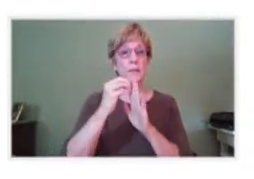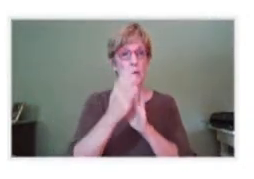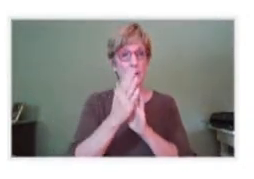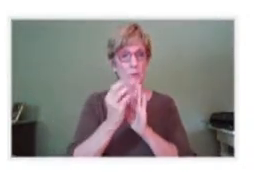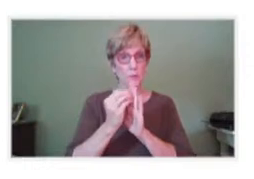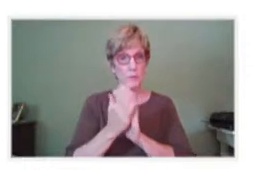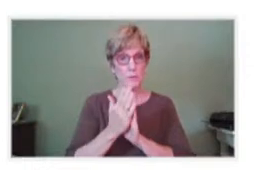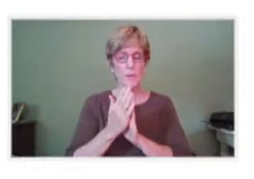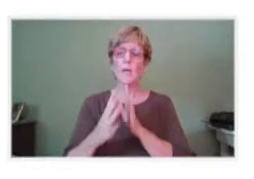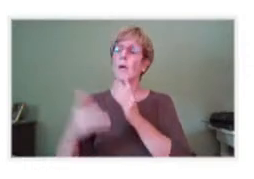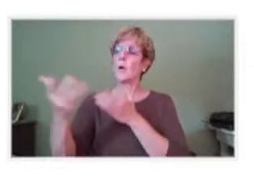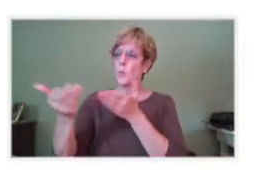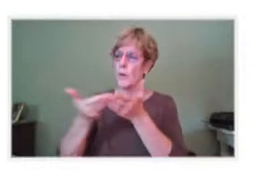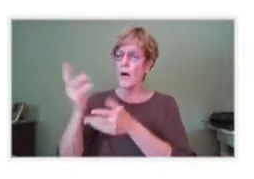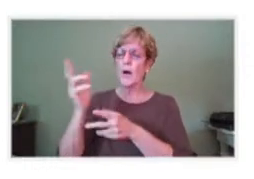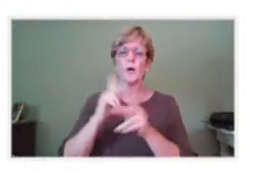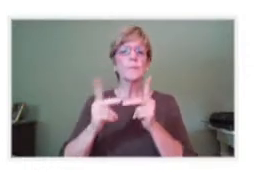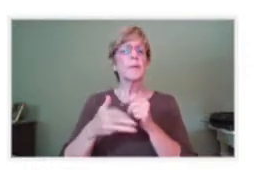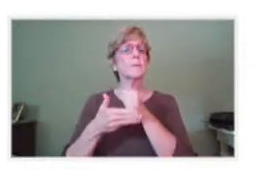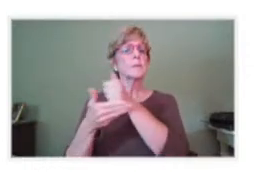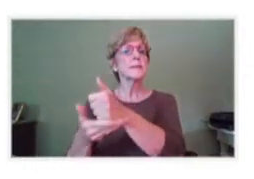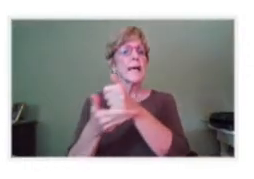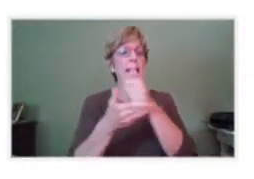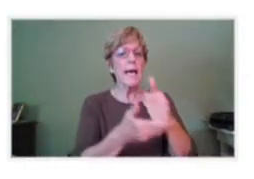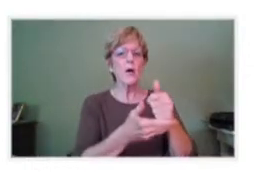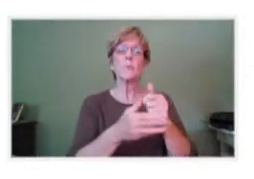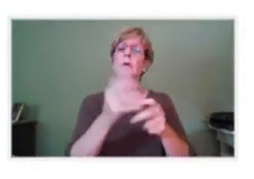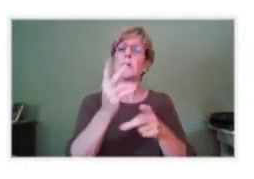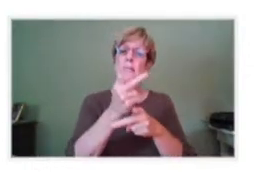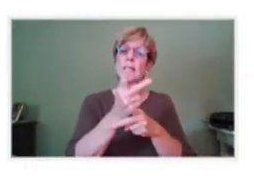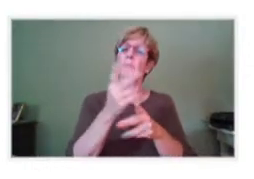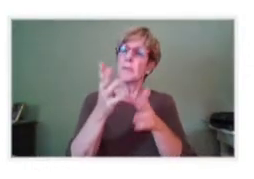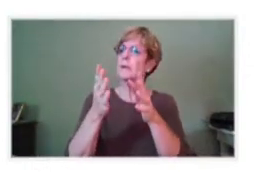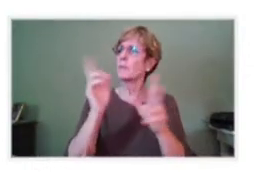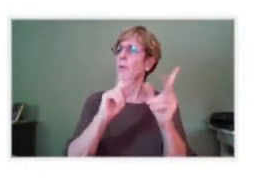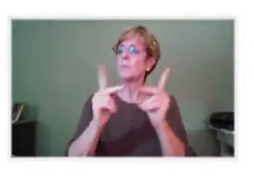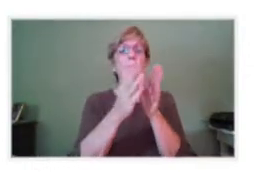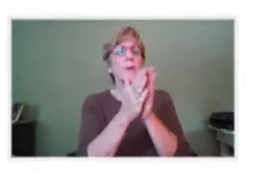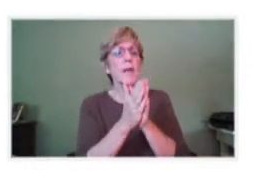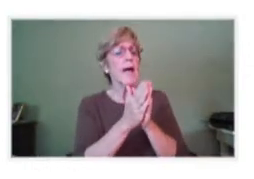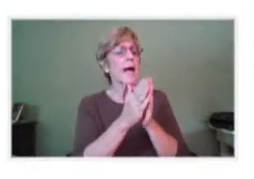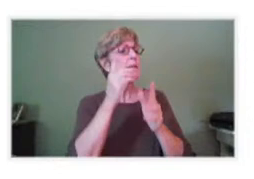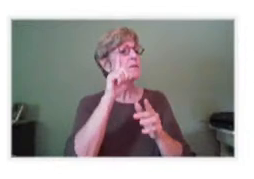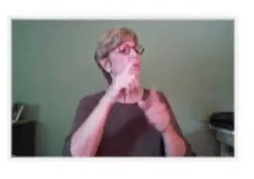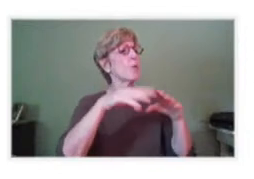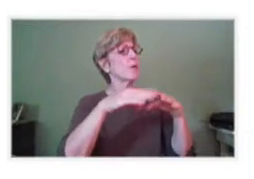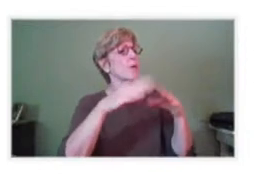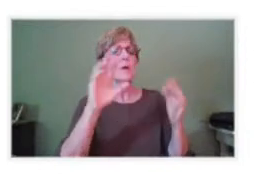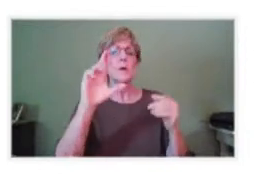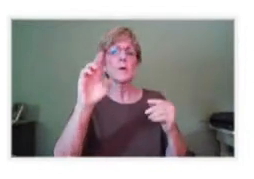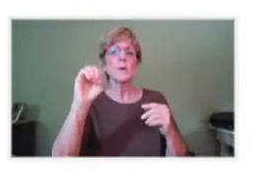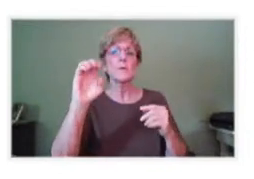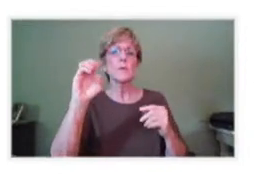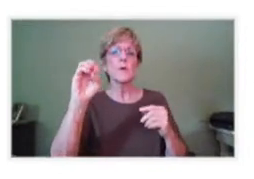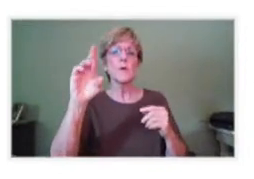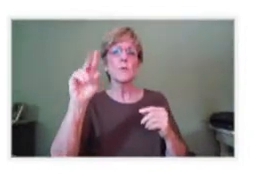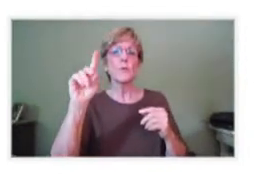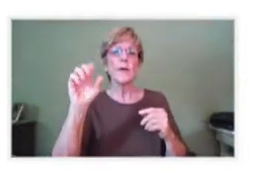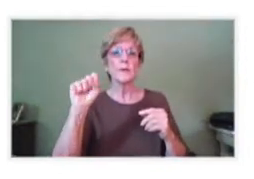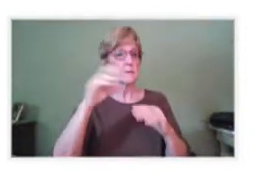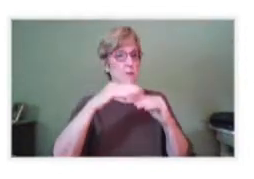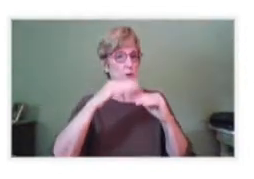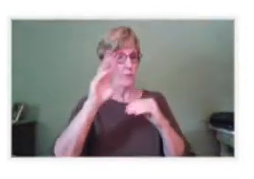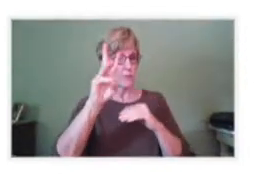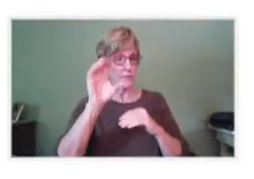additional people to help assist with our public records request. I think we've had over 600 public records requests year to